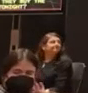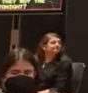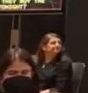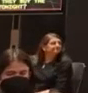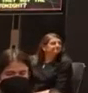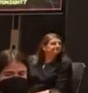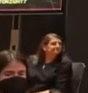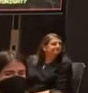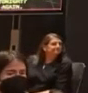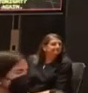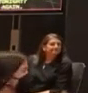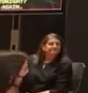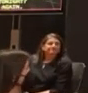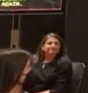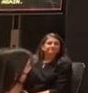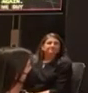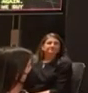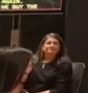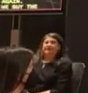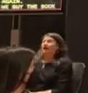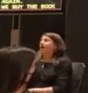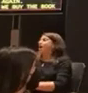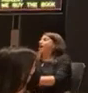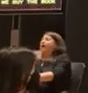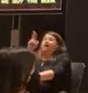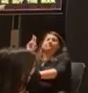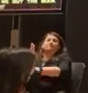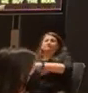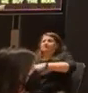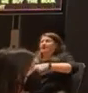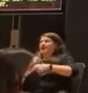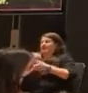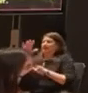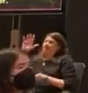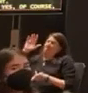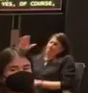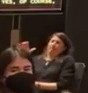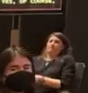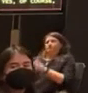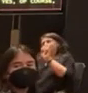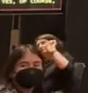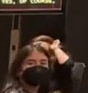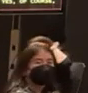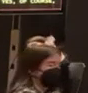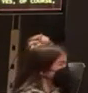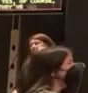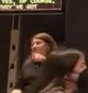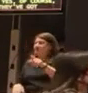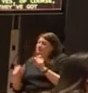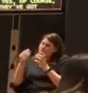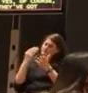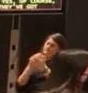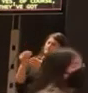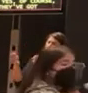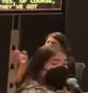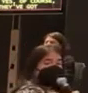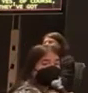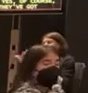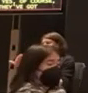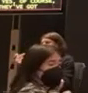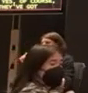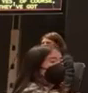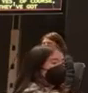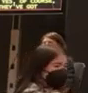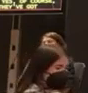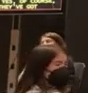tonight? Yes. Oh, yes, of course you can. They've got plenty of books to buy, plenty. And I